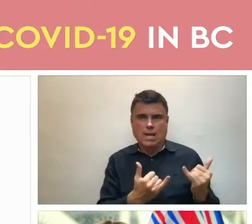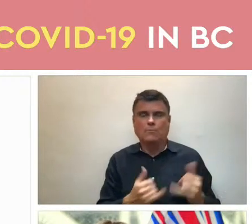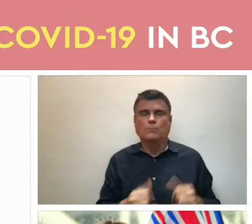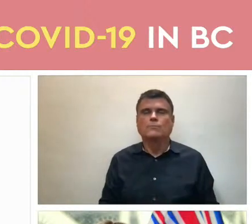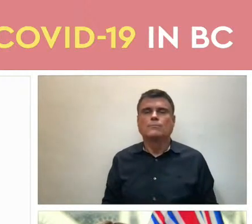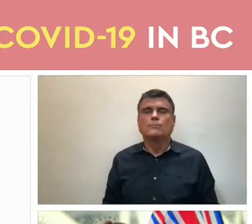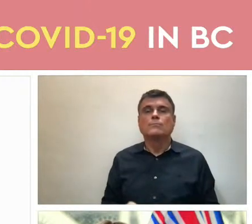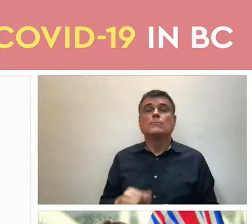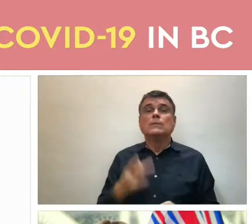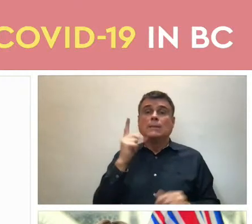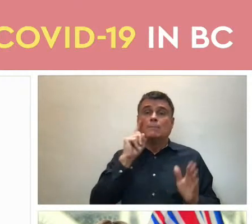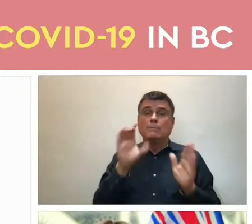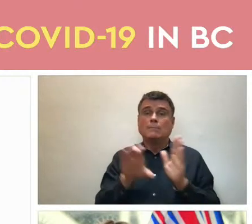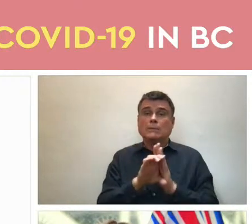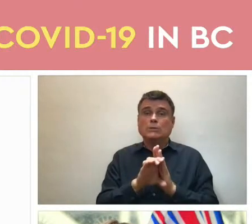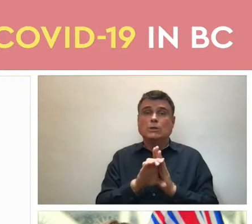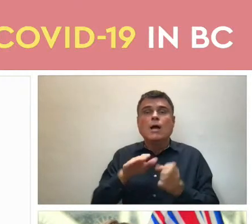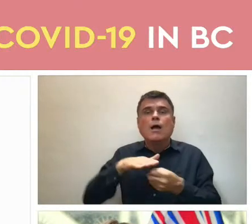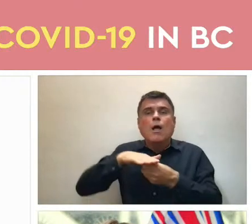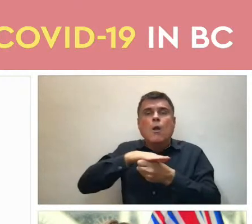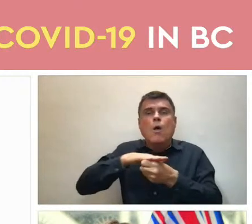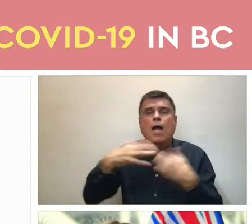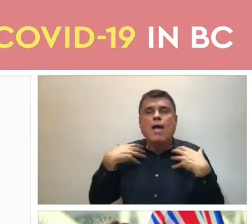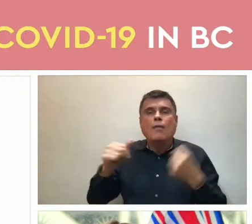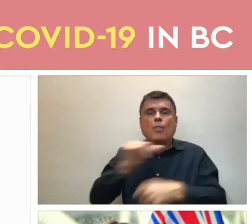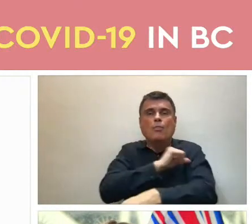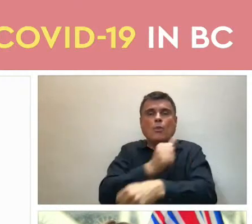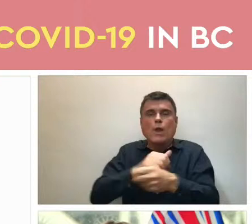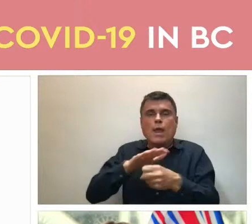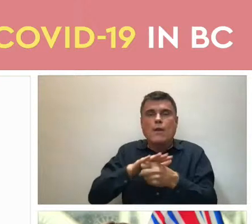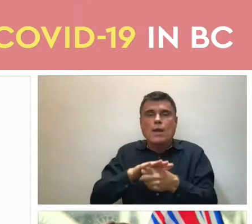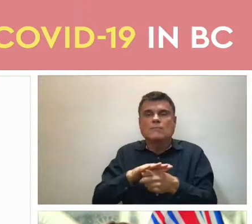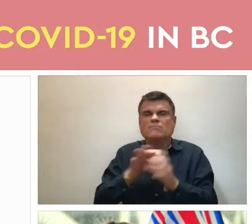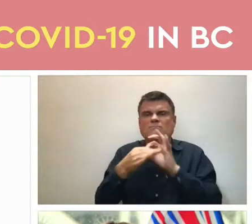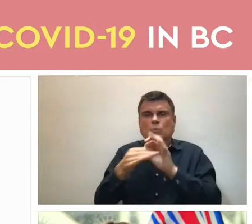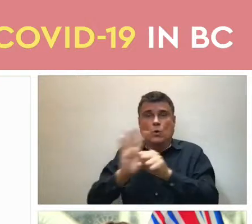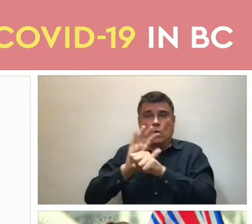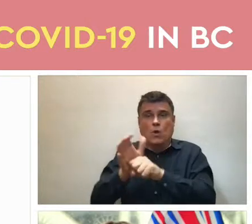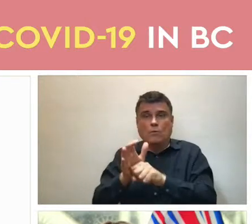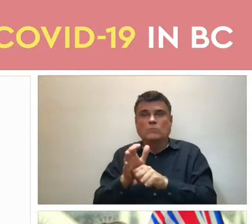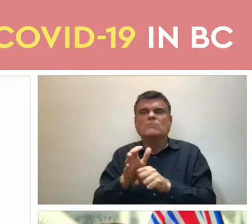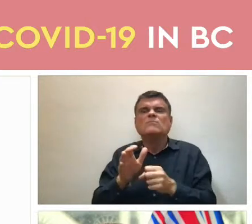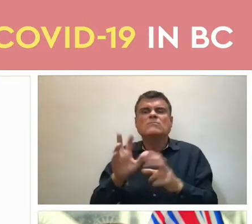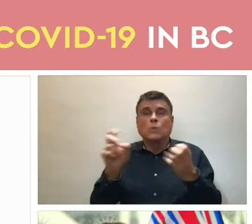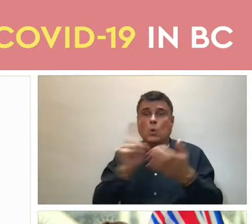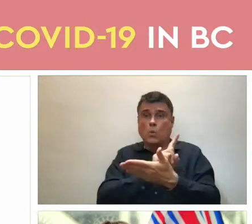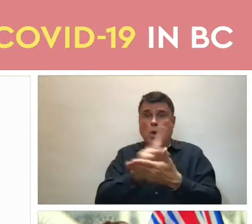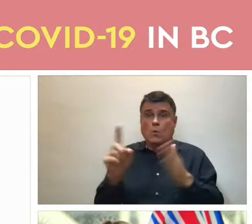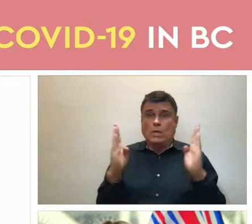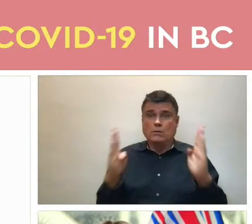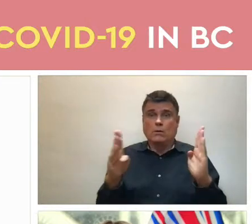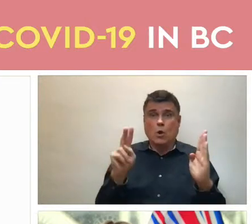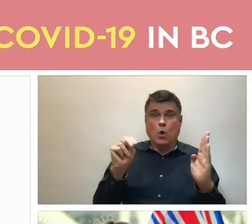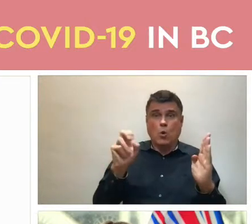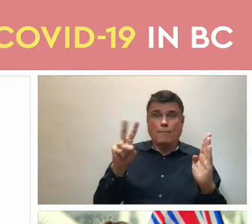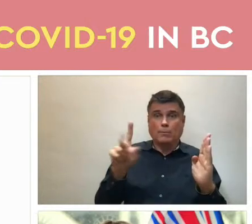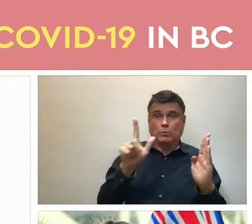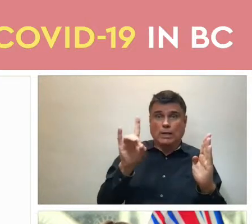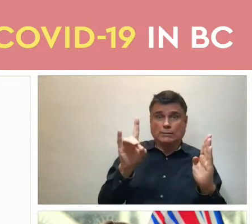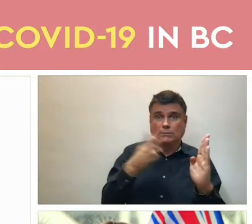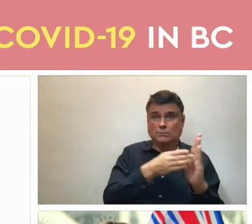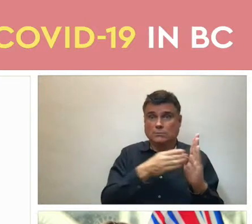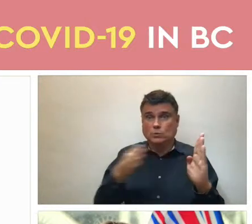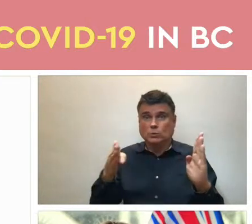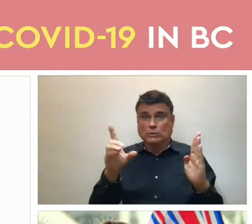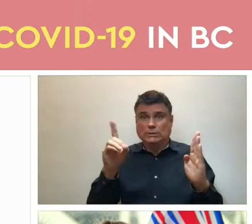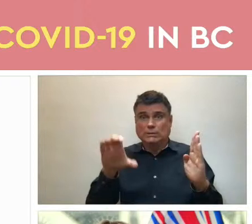with the week of November 28th to December 4th. As you can see, we continue to have high rates of transmission in some